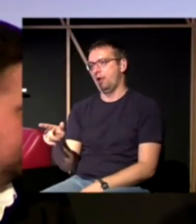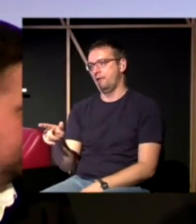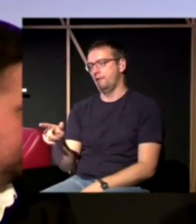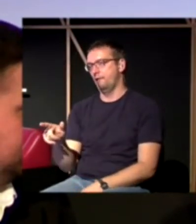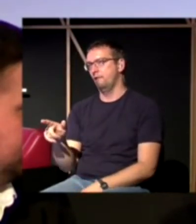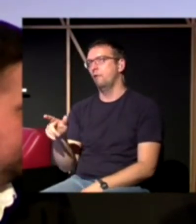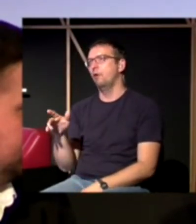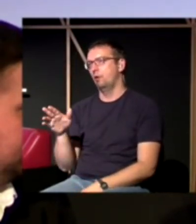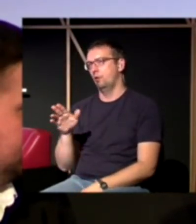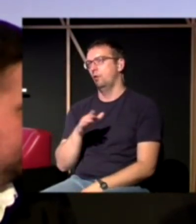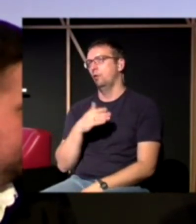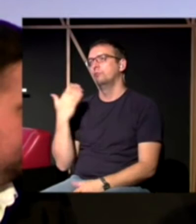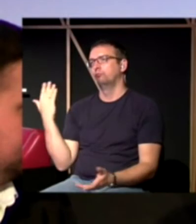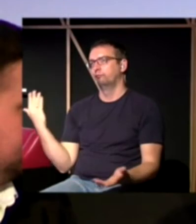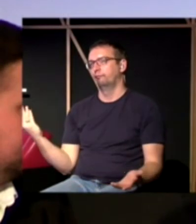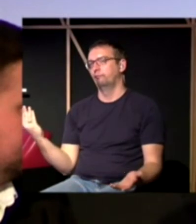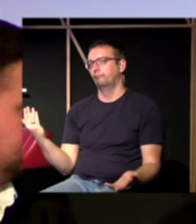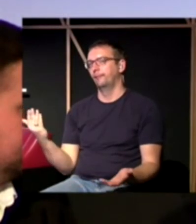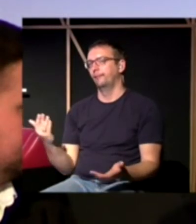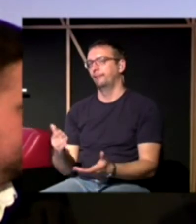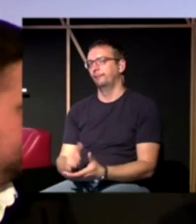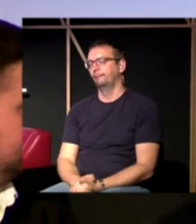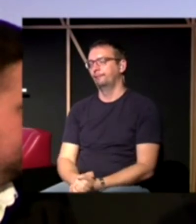description commentary was